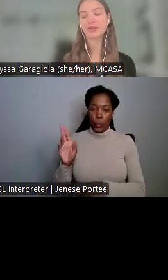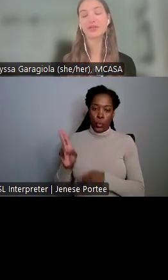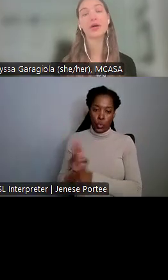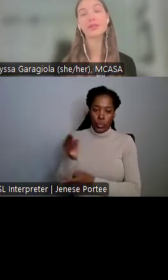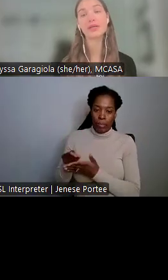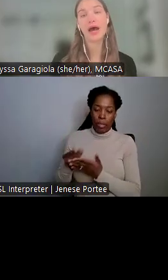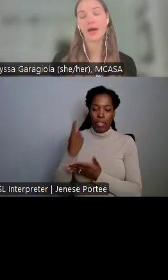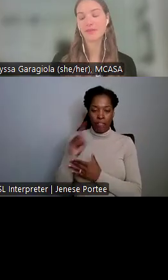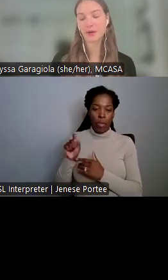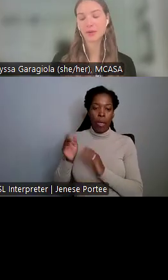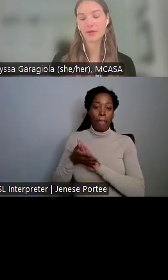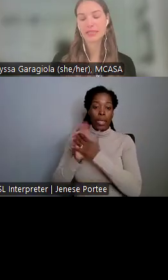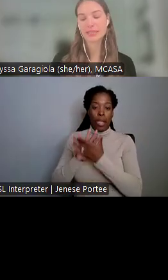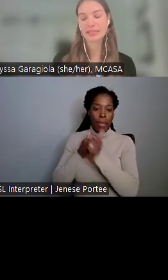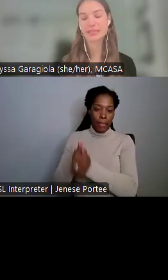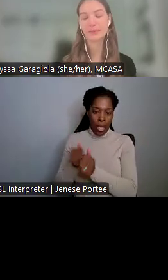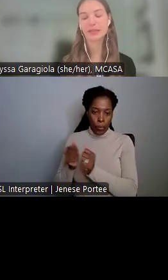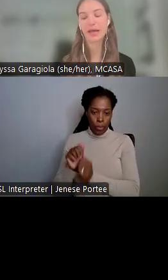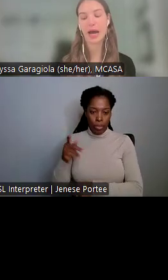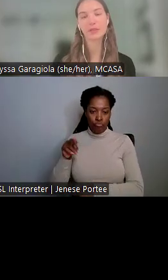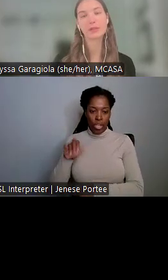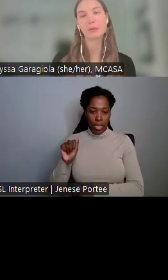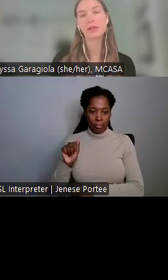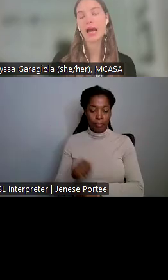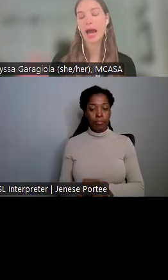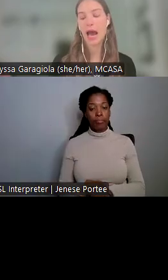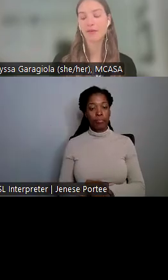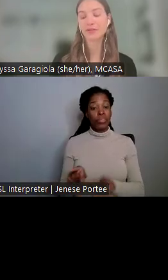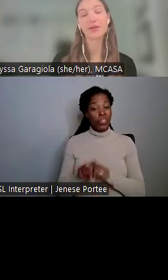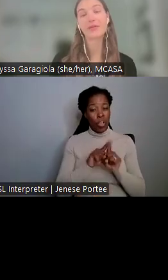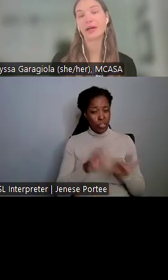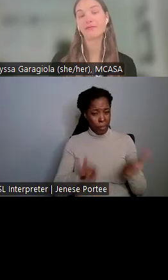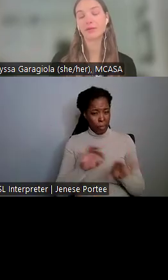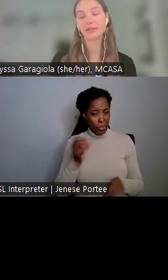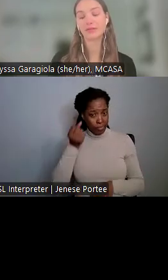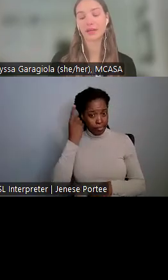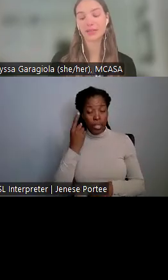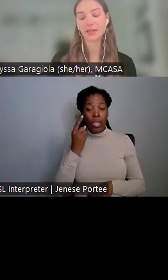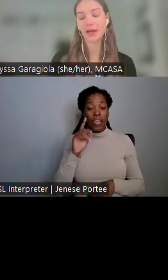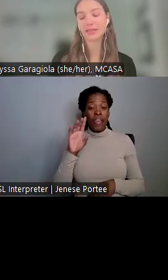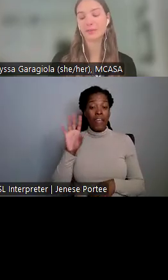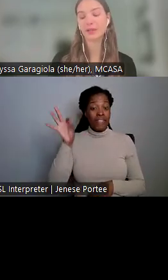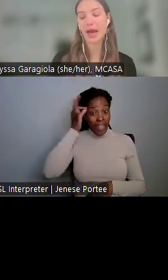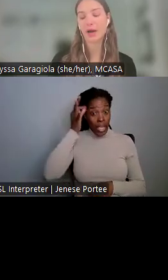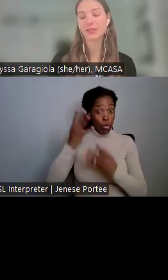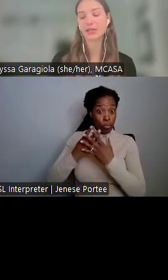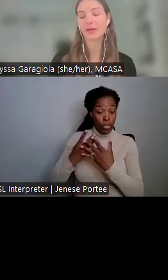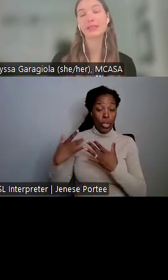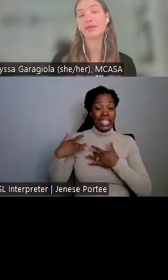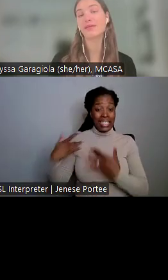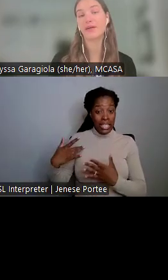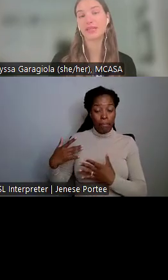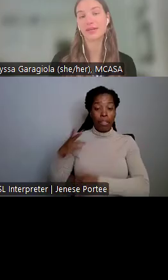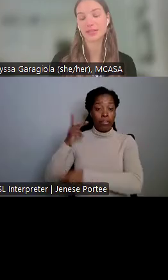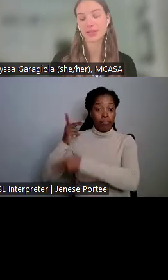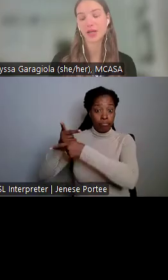also important to note that federal prisons typically house people after they have been convicted and typically house